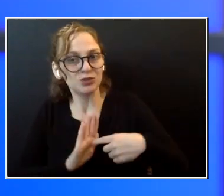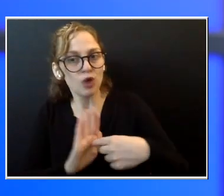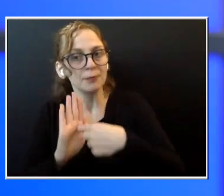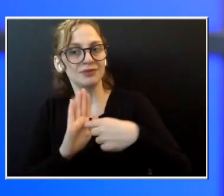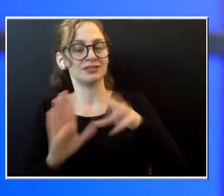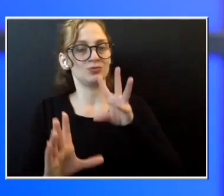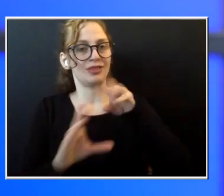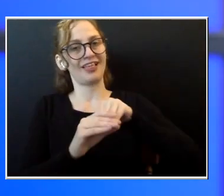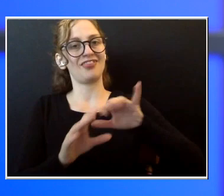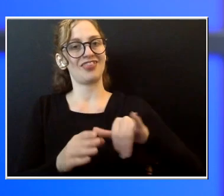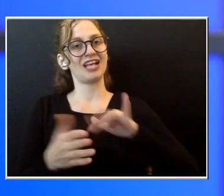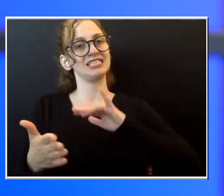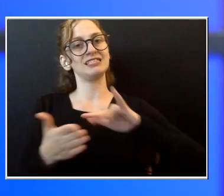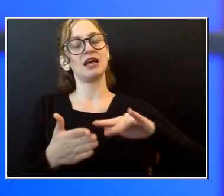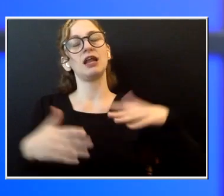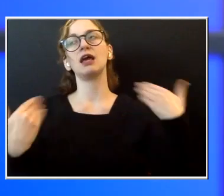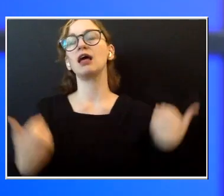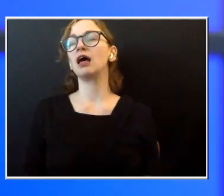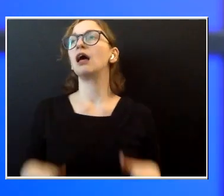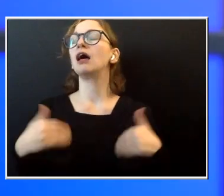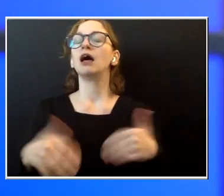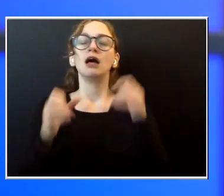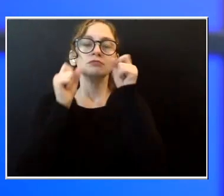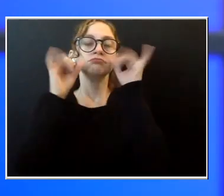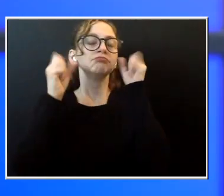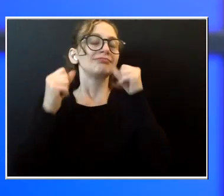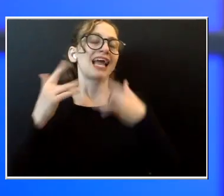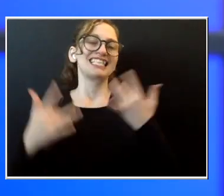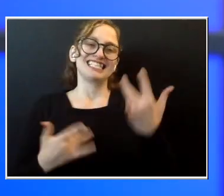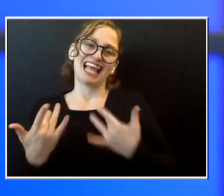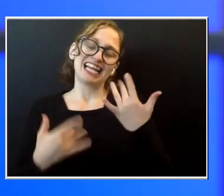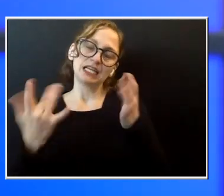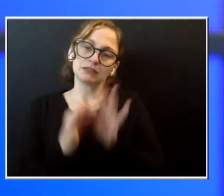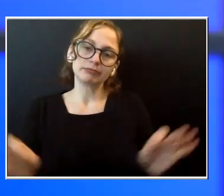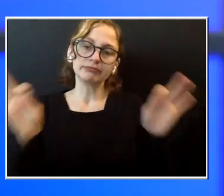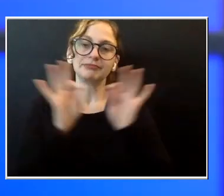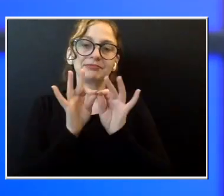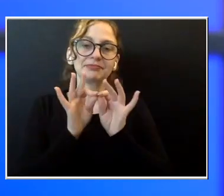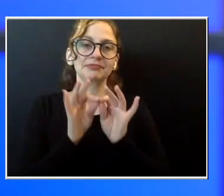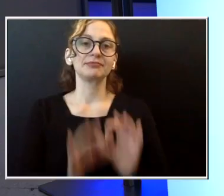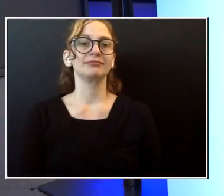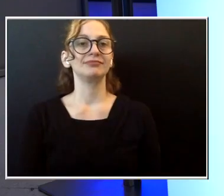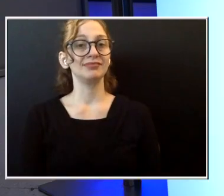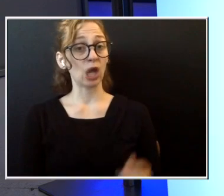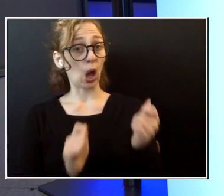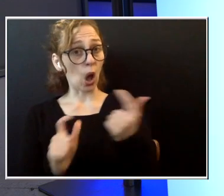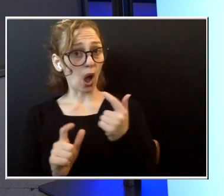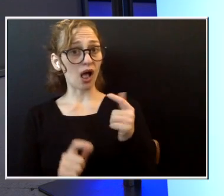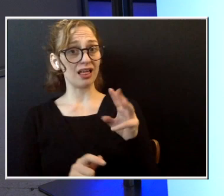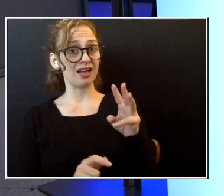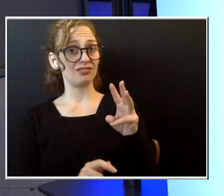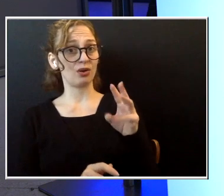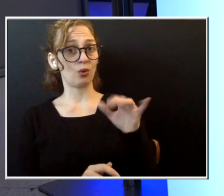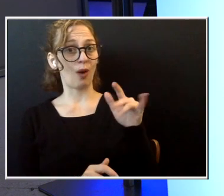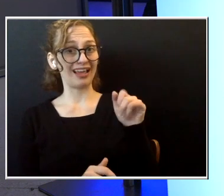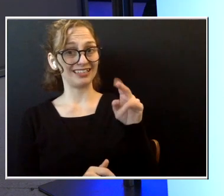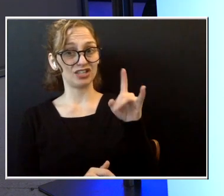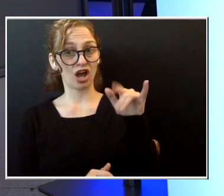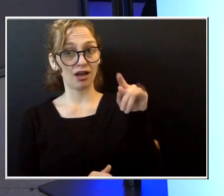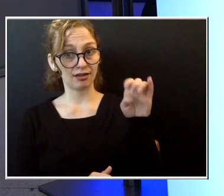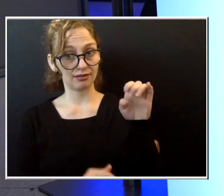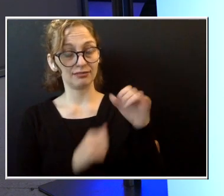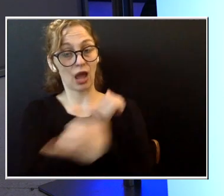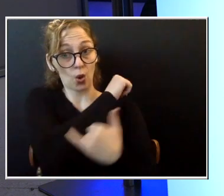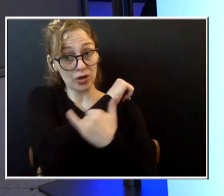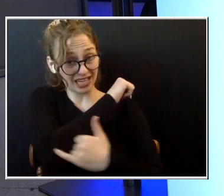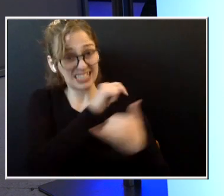is unbelievably exciting and important. So and all of Wyandotte County, because it's an incredibly diverse area. It is incredibly important,